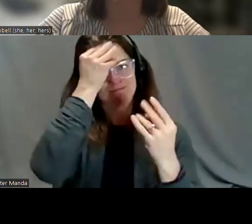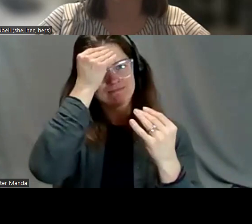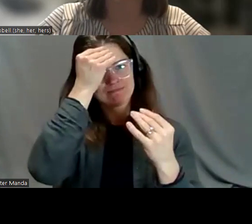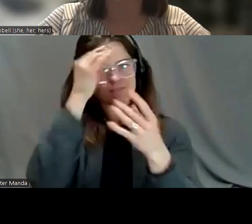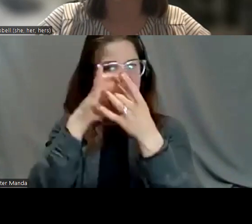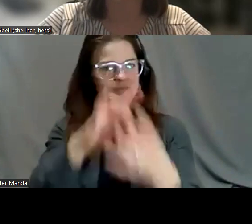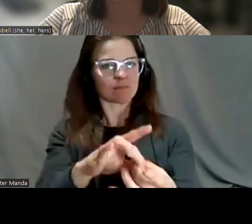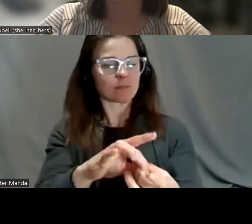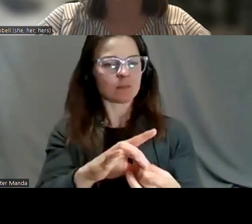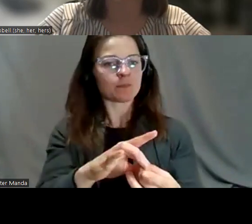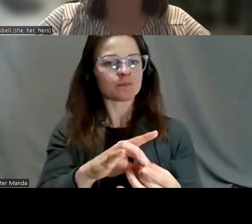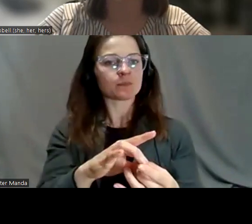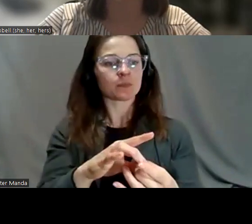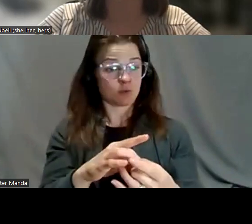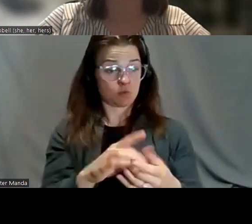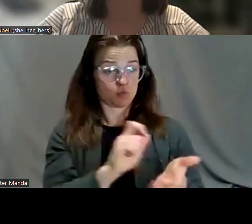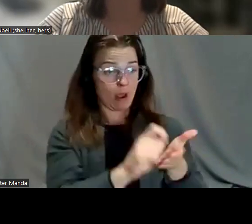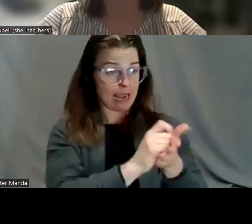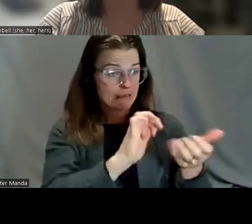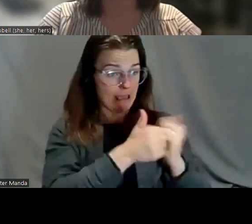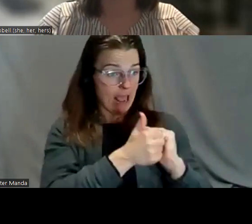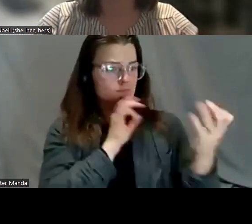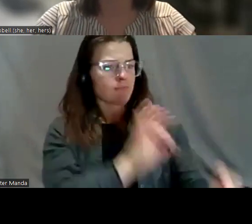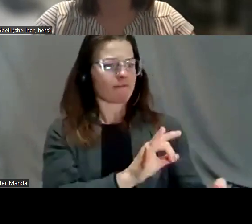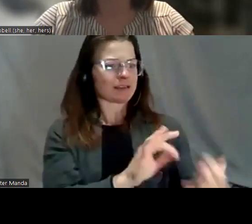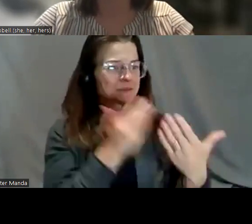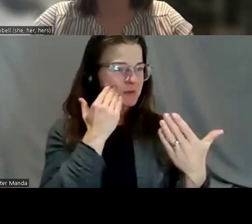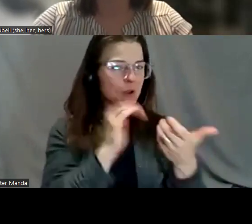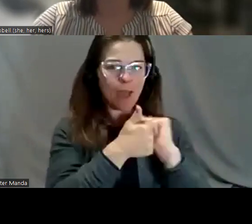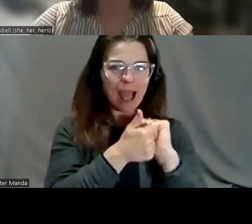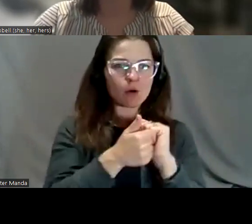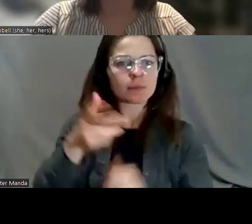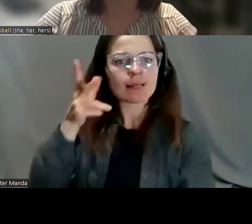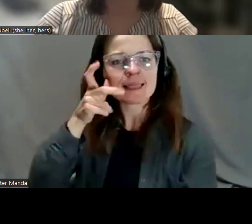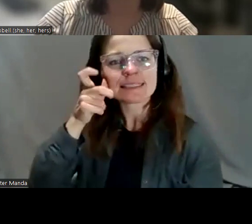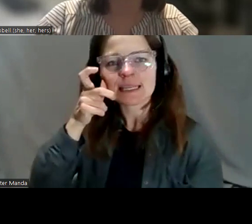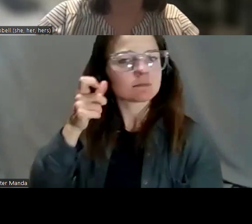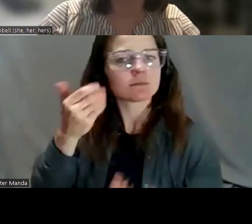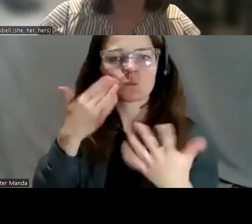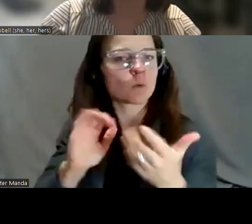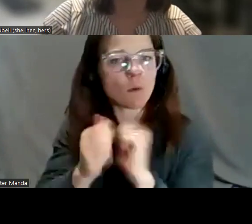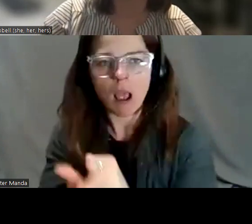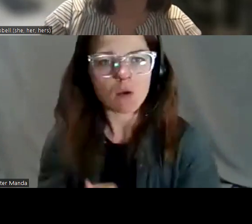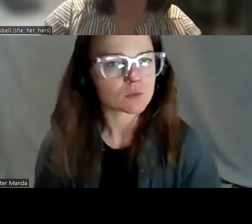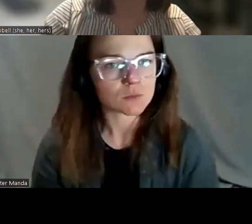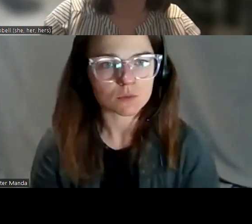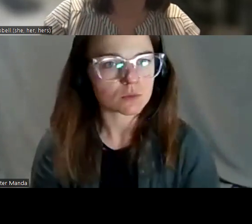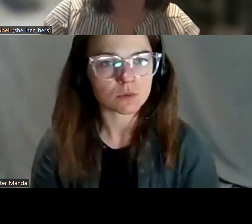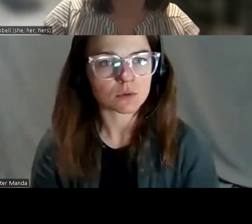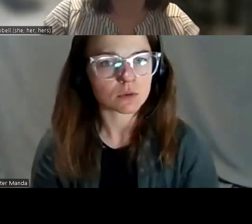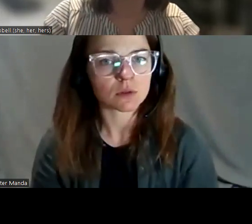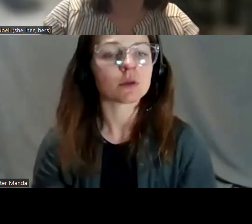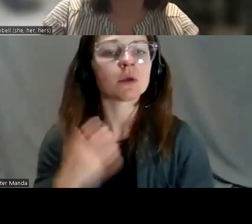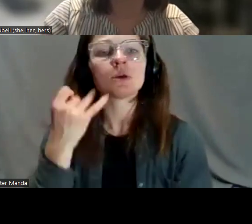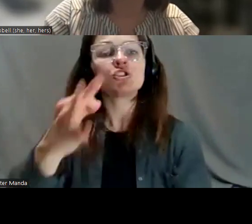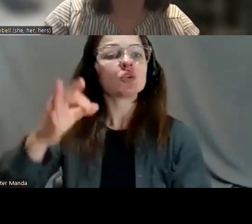have perfected ways of writing, but we have not perfected ways of listening through audio devices. So if I